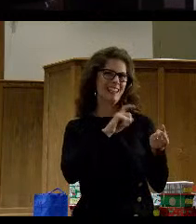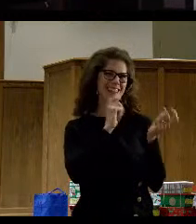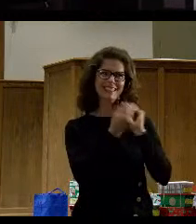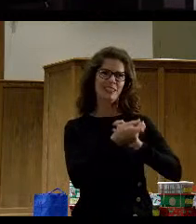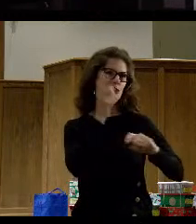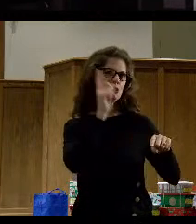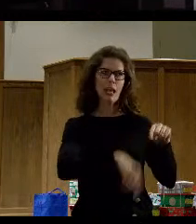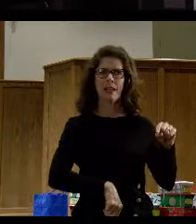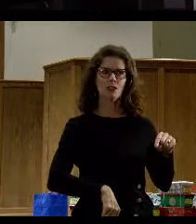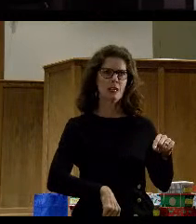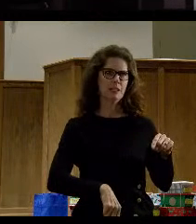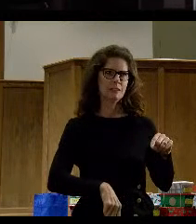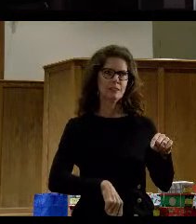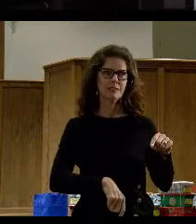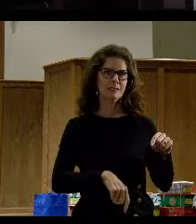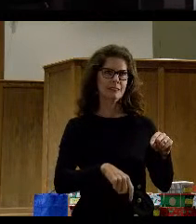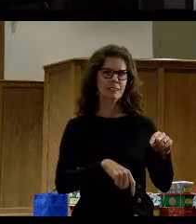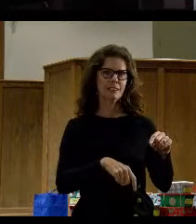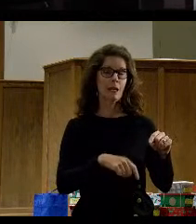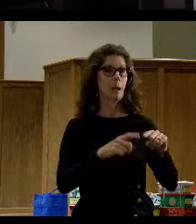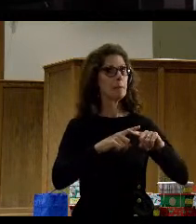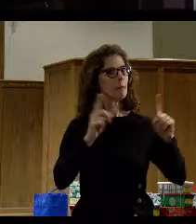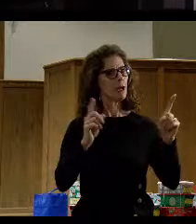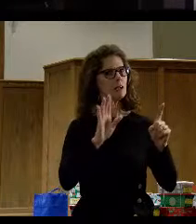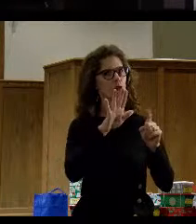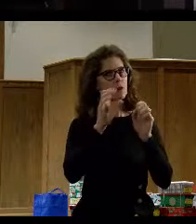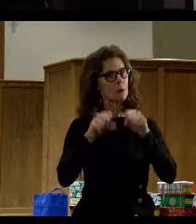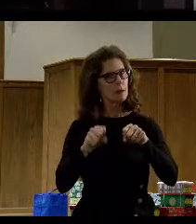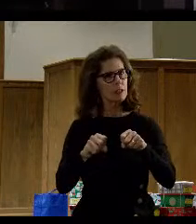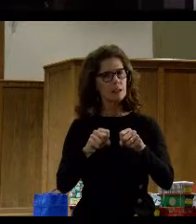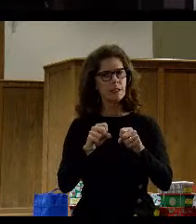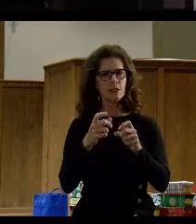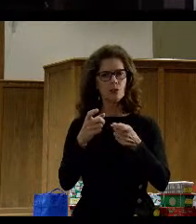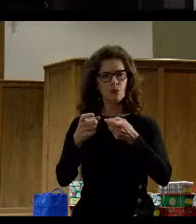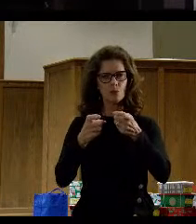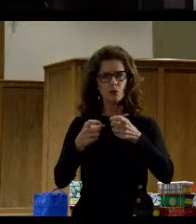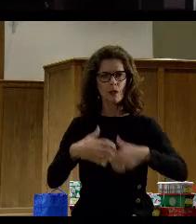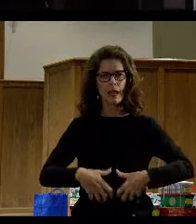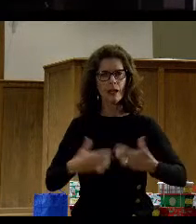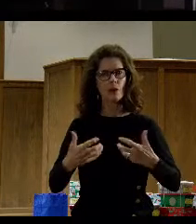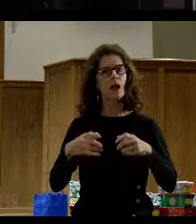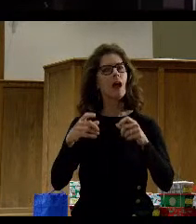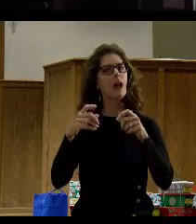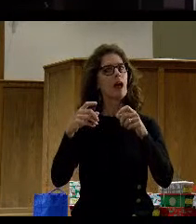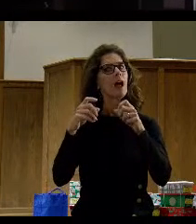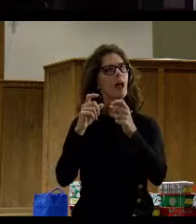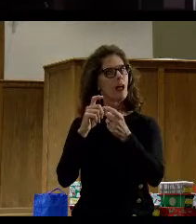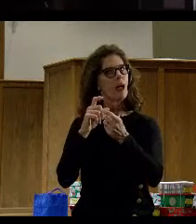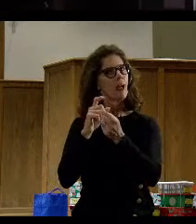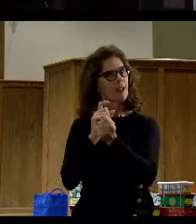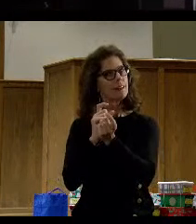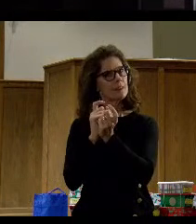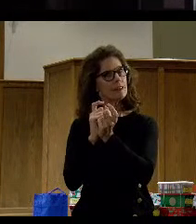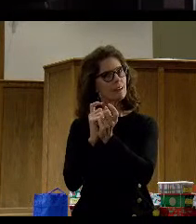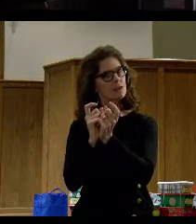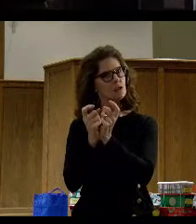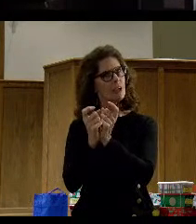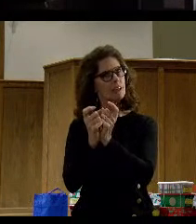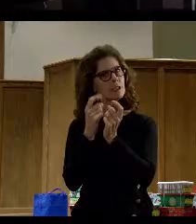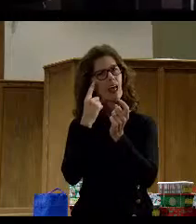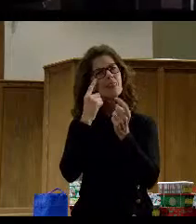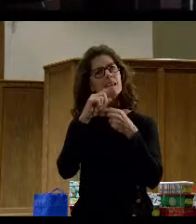them. But I think your ability to deal with anger, it really can change over time. So, for example, think about the Apostle